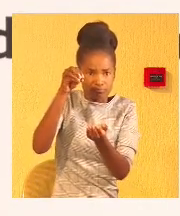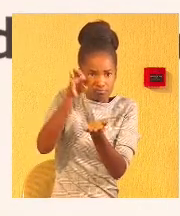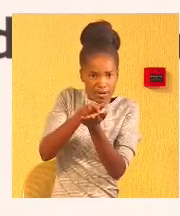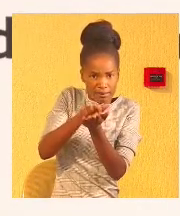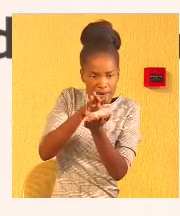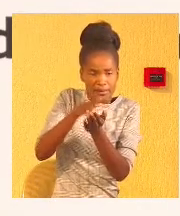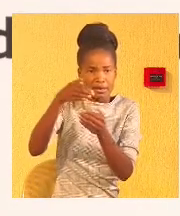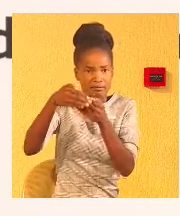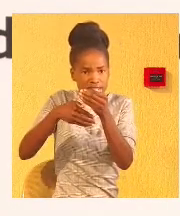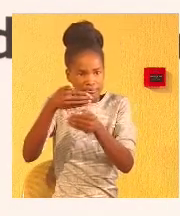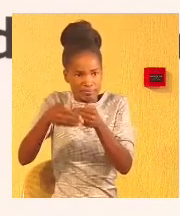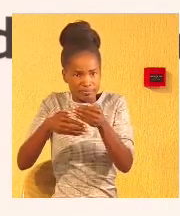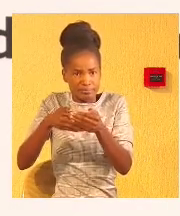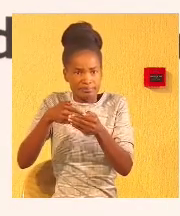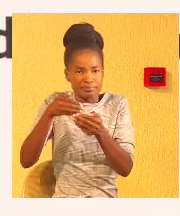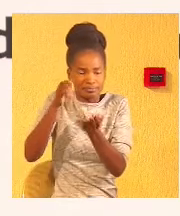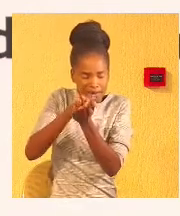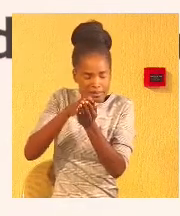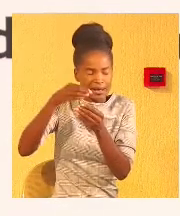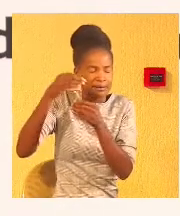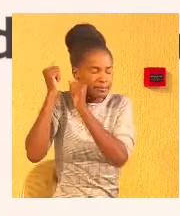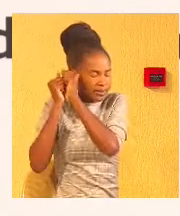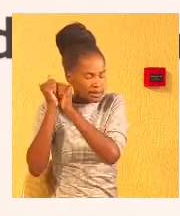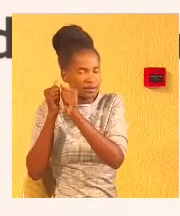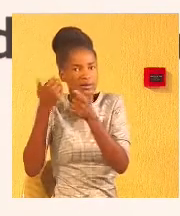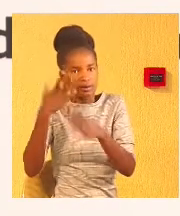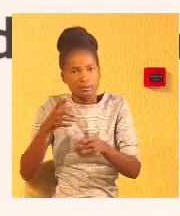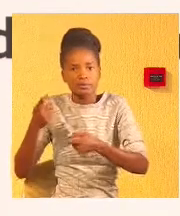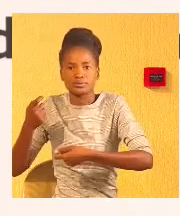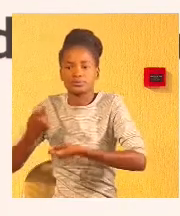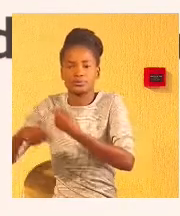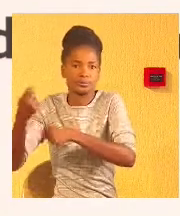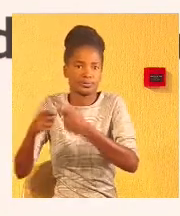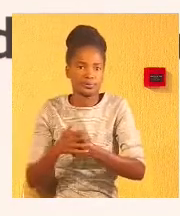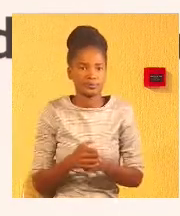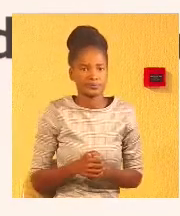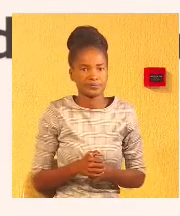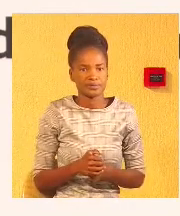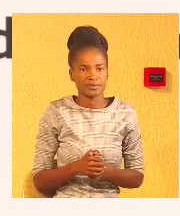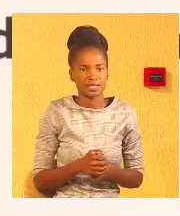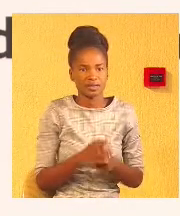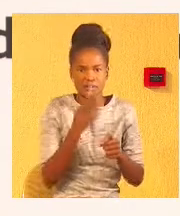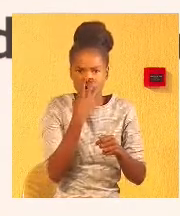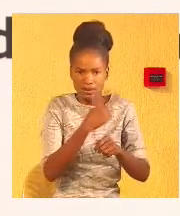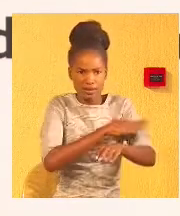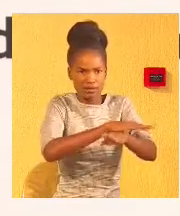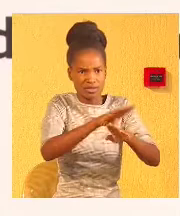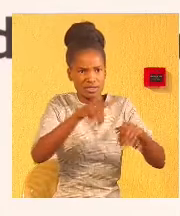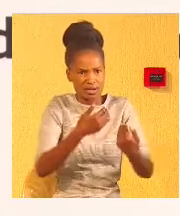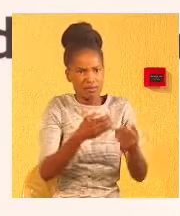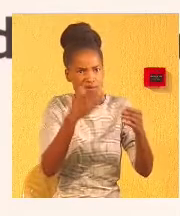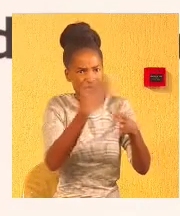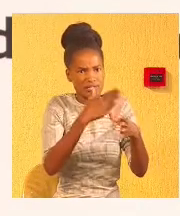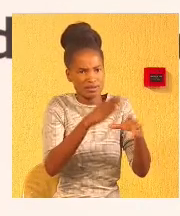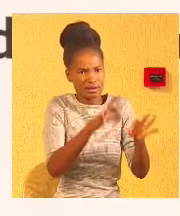before we get the food to the consumers at the end of the value chain. So looking at that spectrum of the value